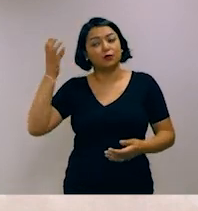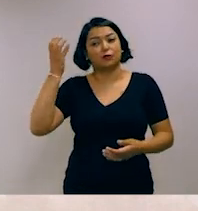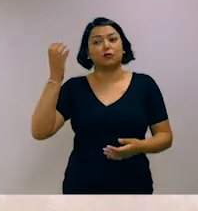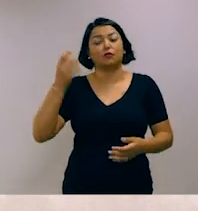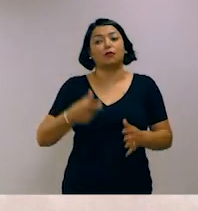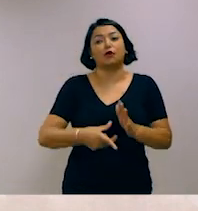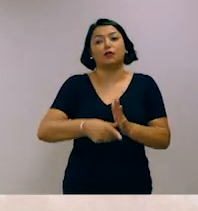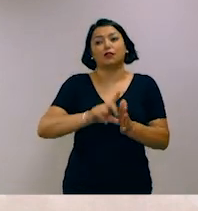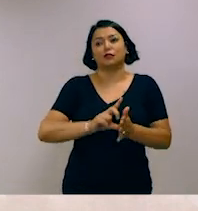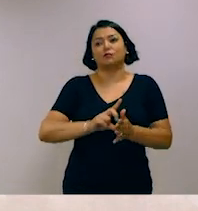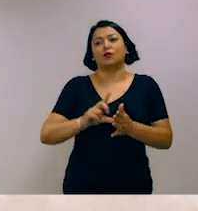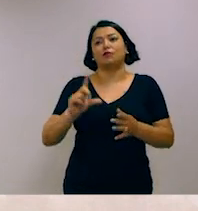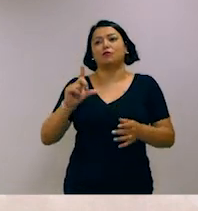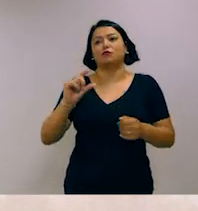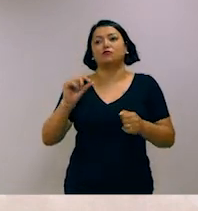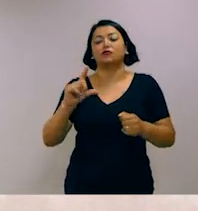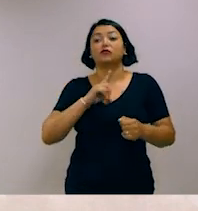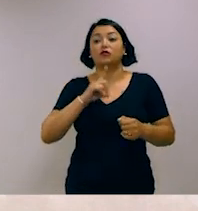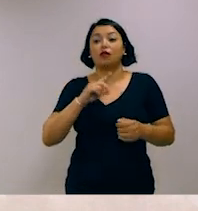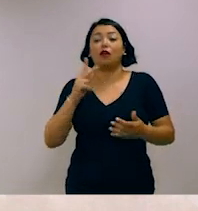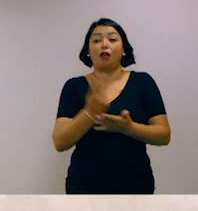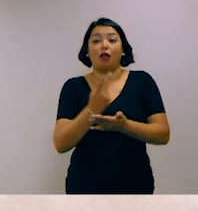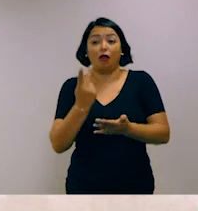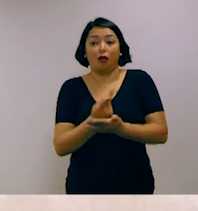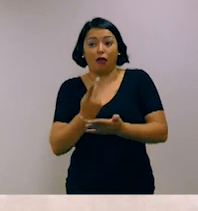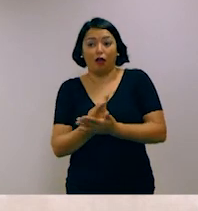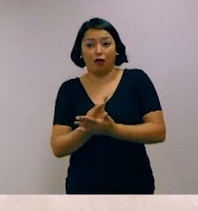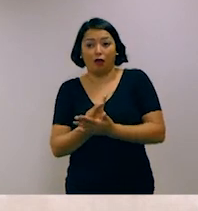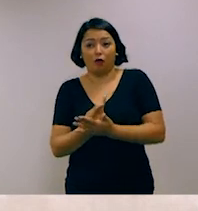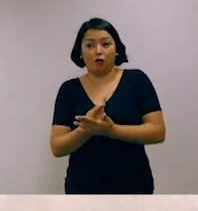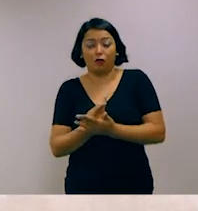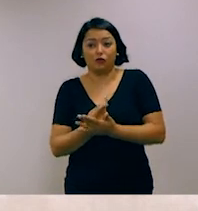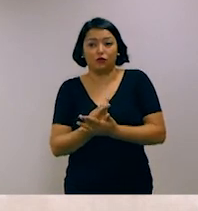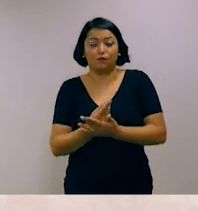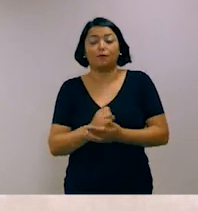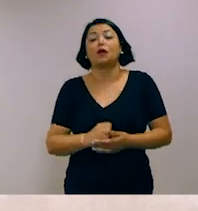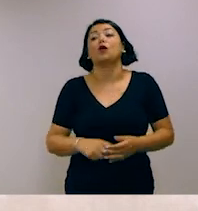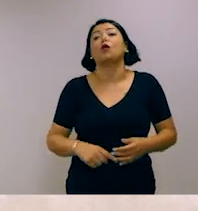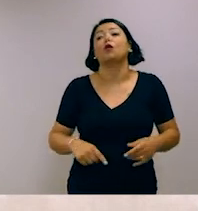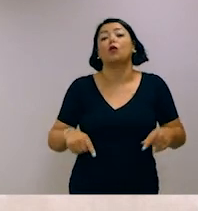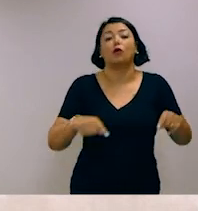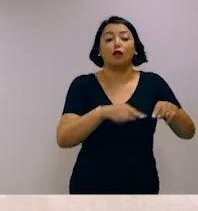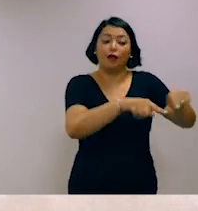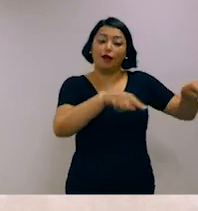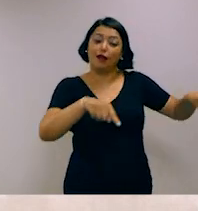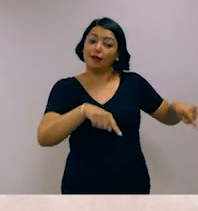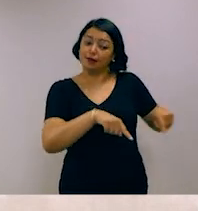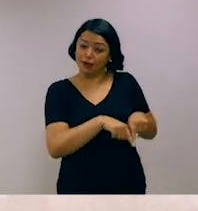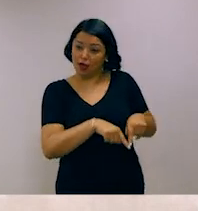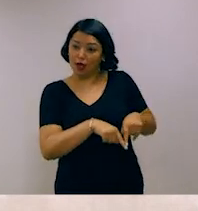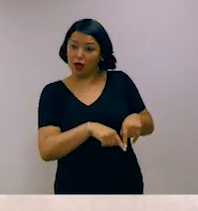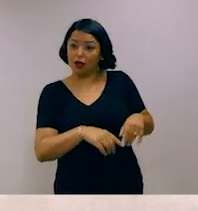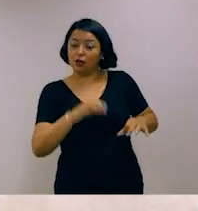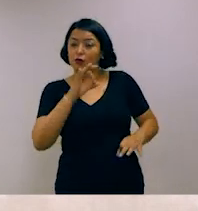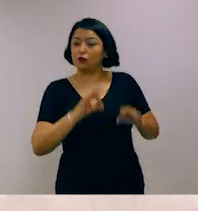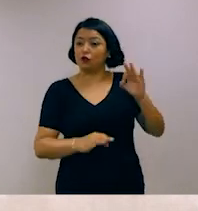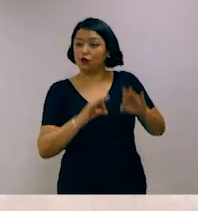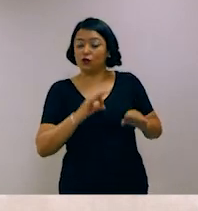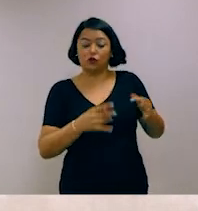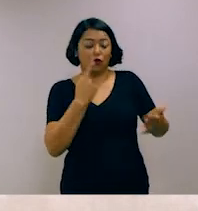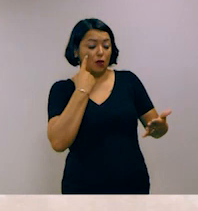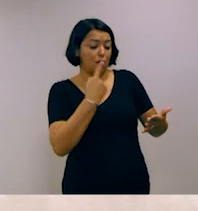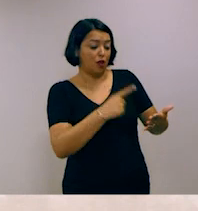so that in an anticipated way they can avoid material errors. And also at the rapporteur's